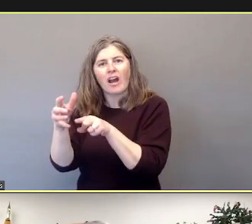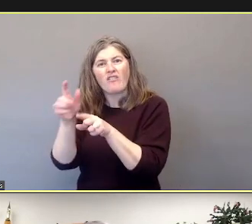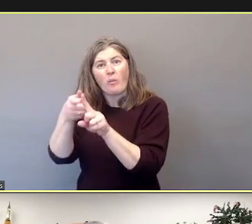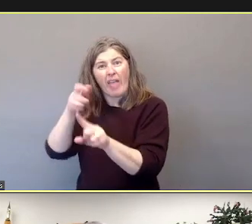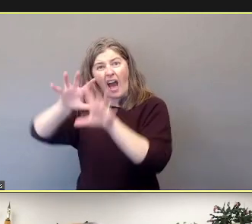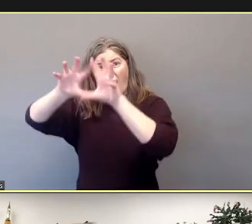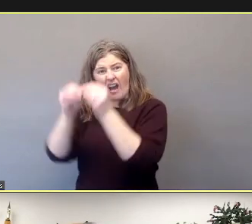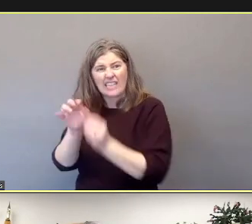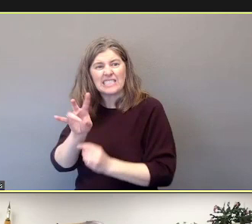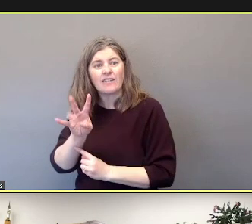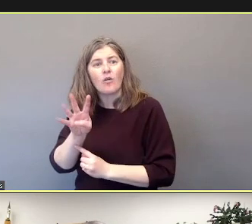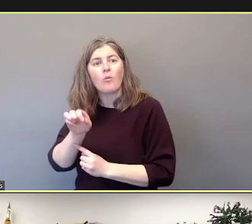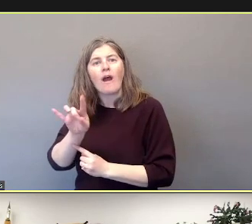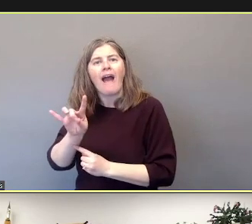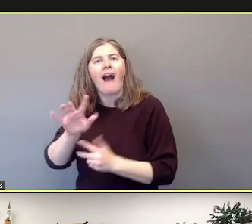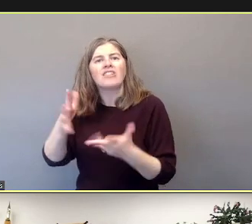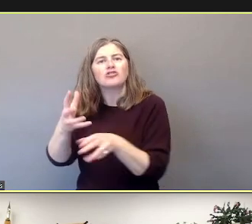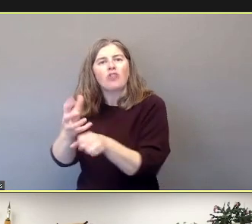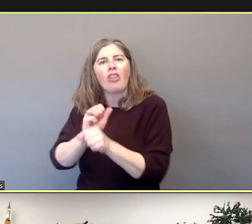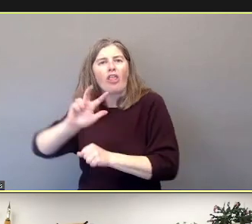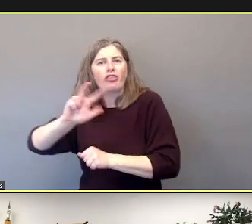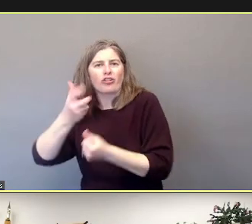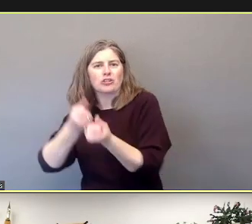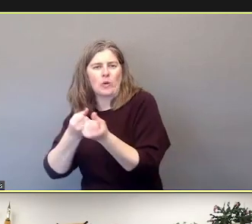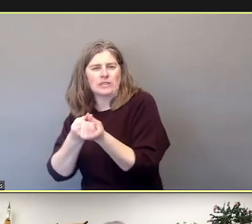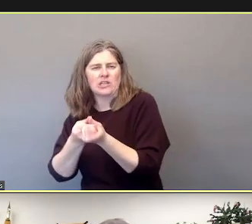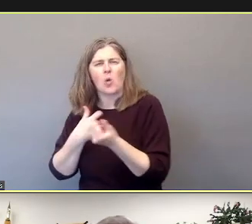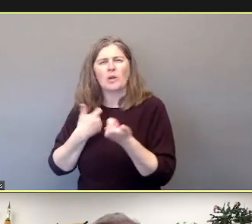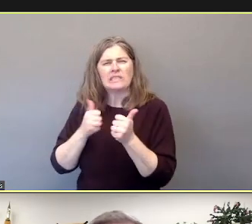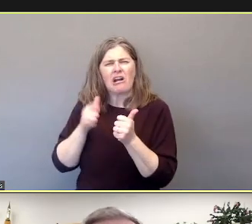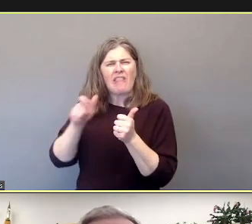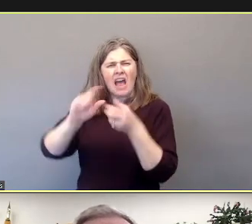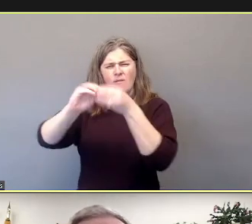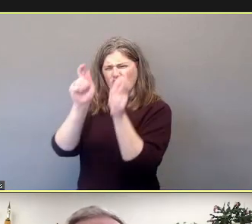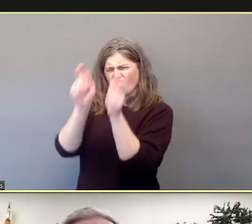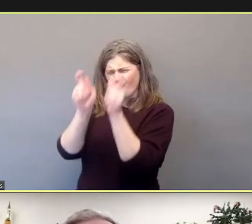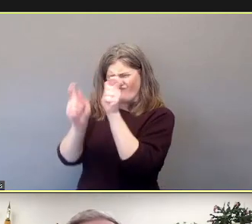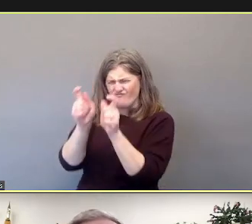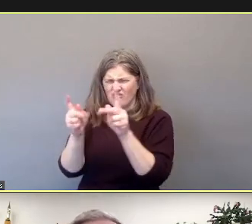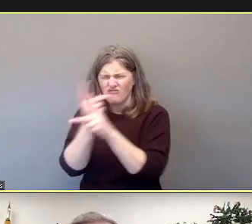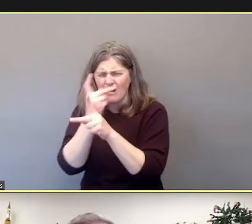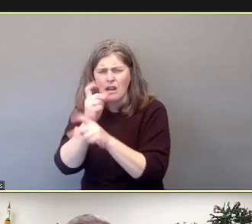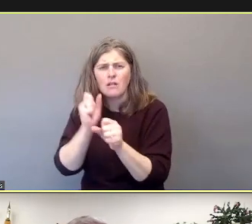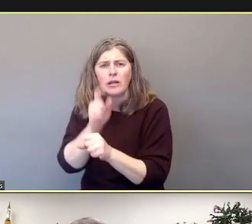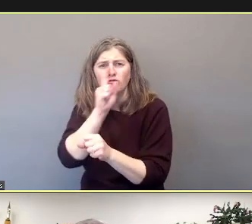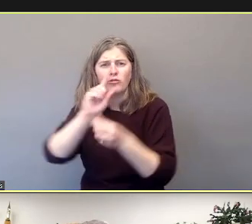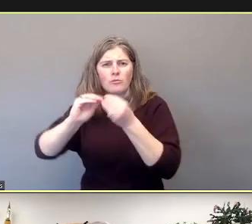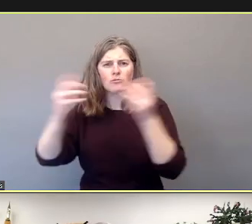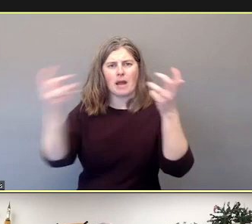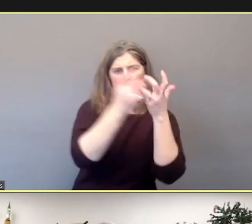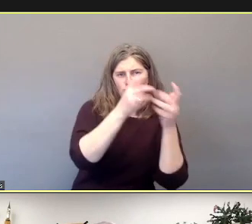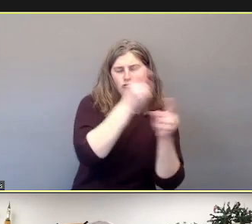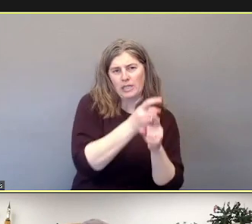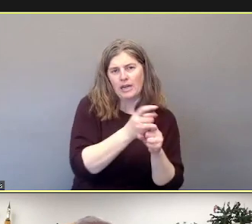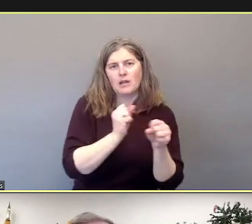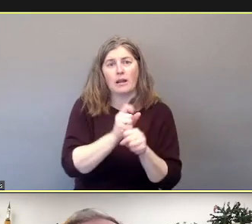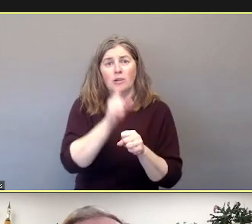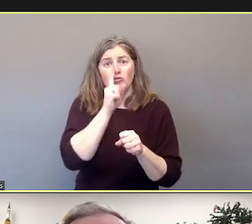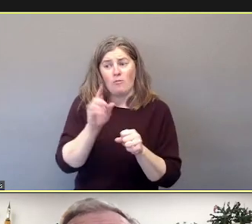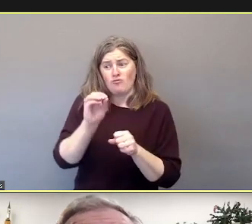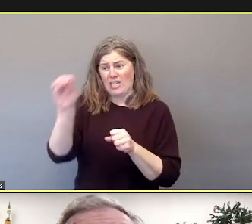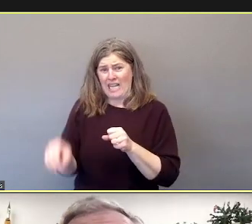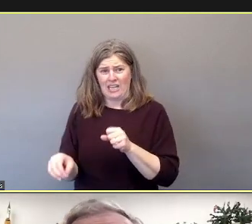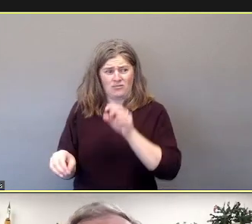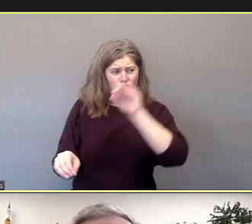74.8% have received their booster dose. We're still massaging that data to make sure that the percentage